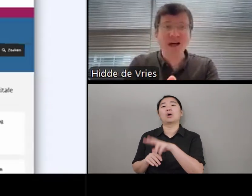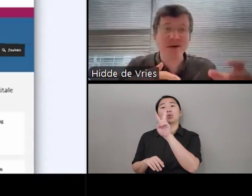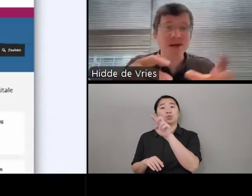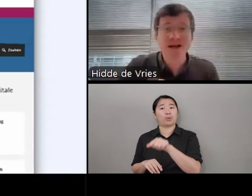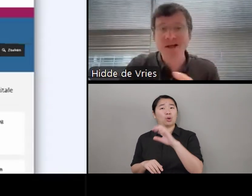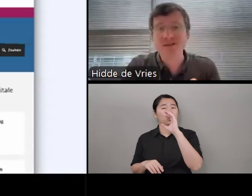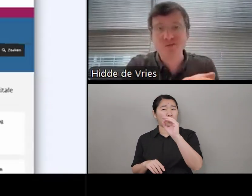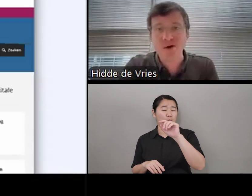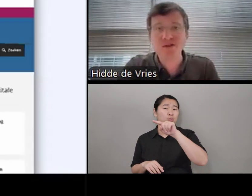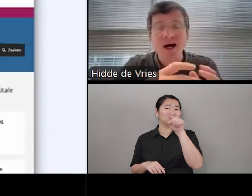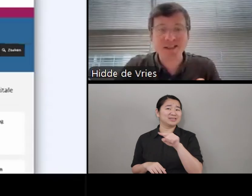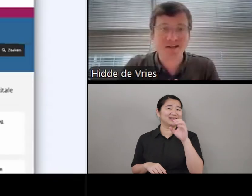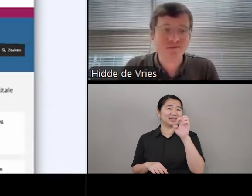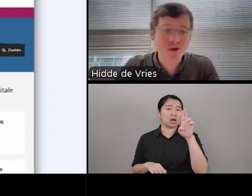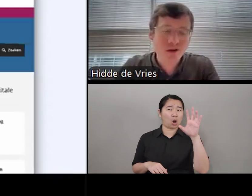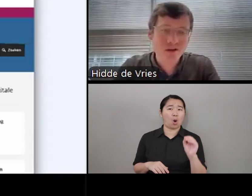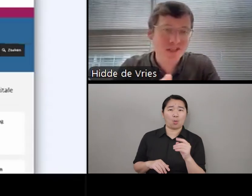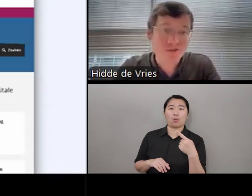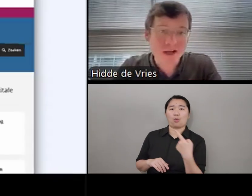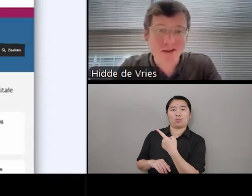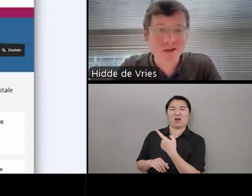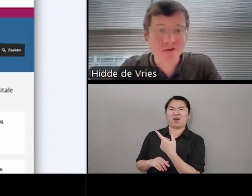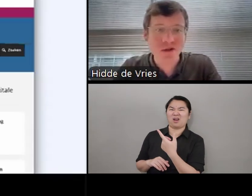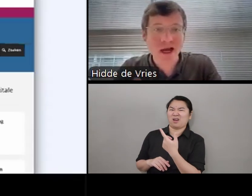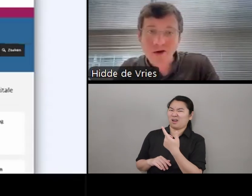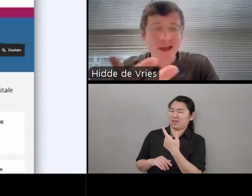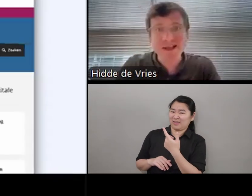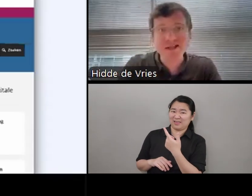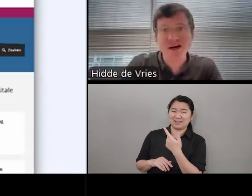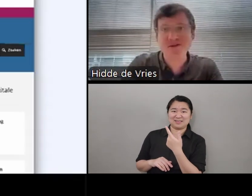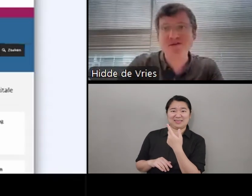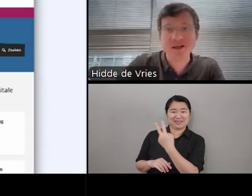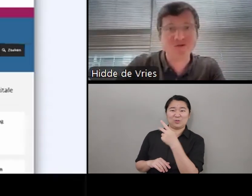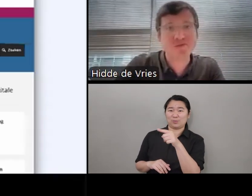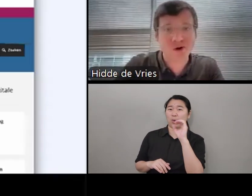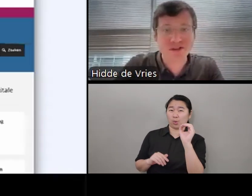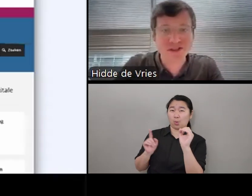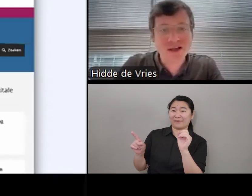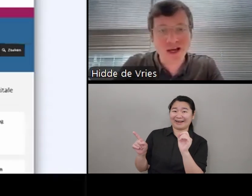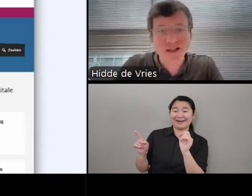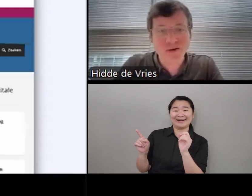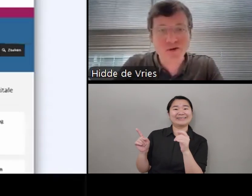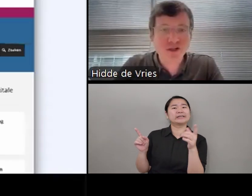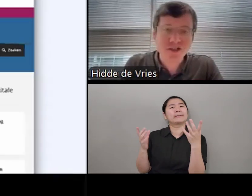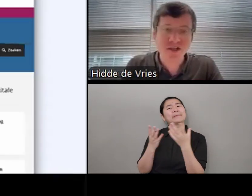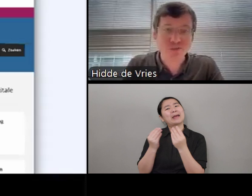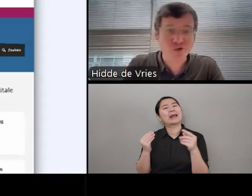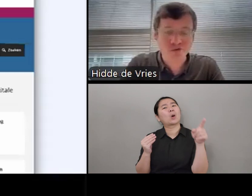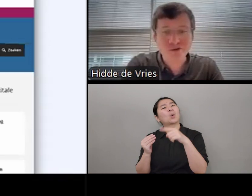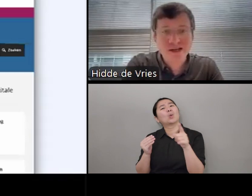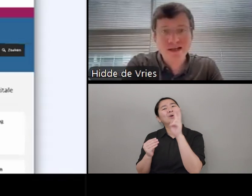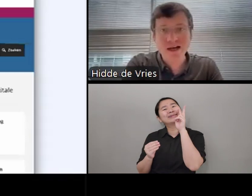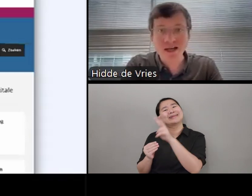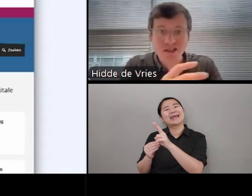people that have been making these reports to ask them, is there anything you like or hate about doing these reports that we could potentially